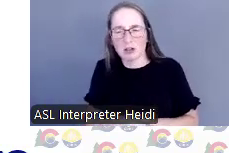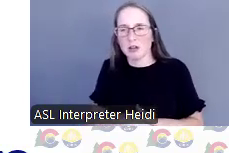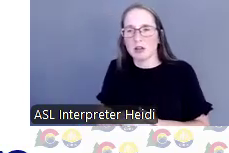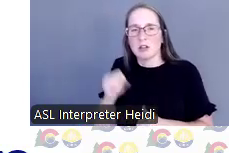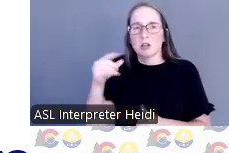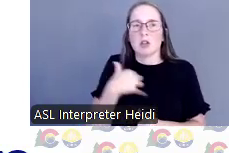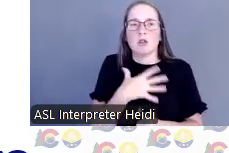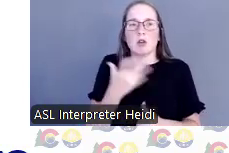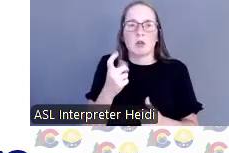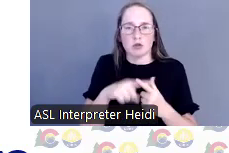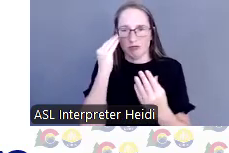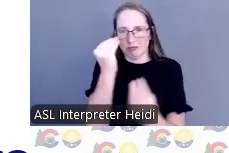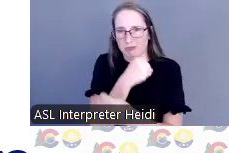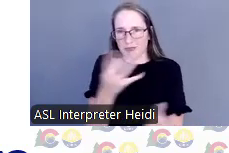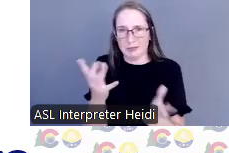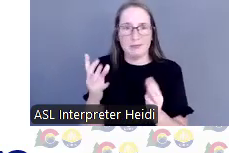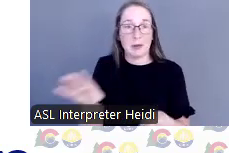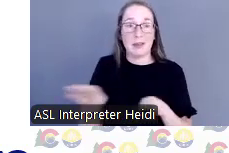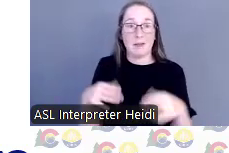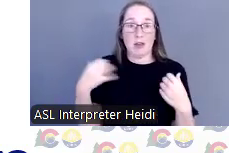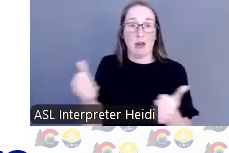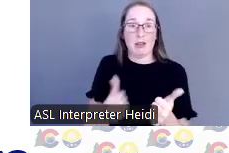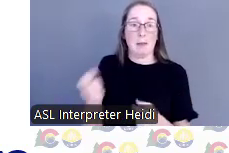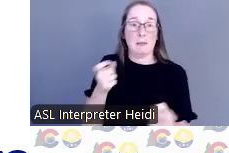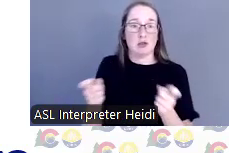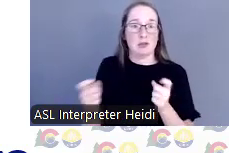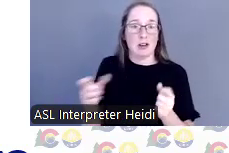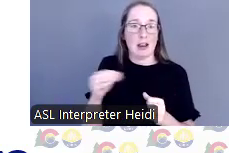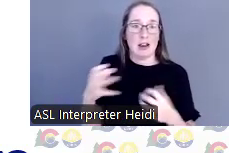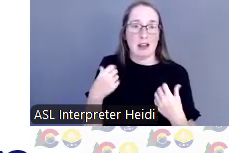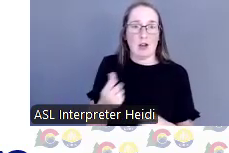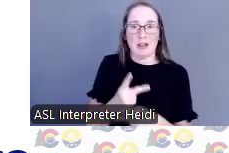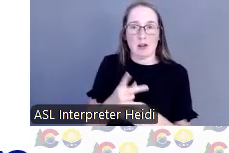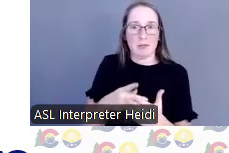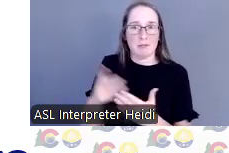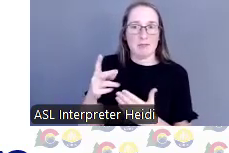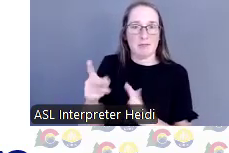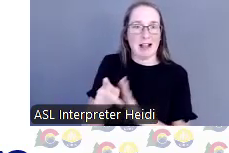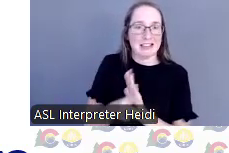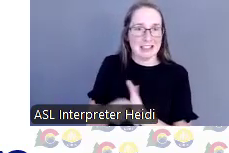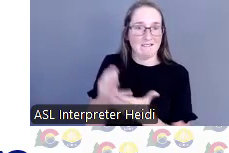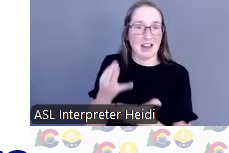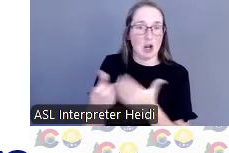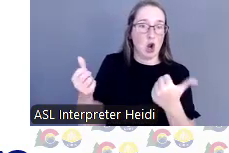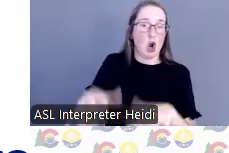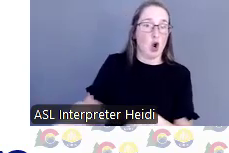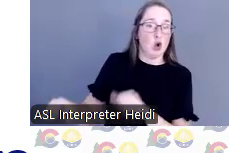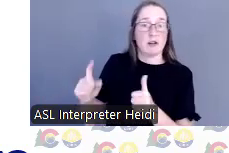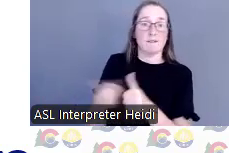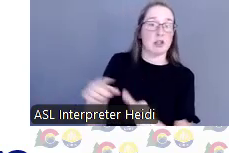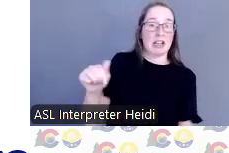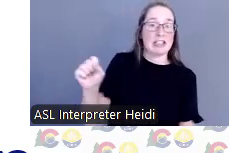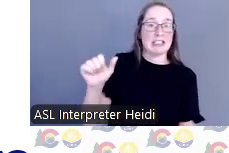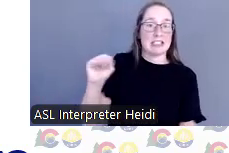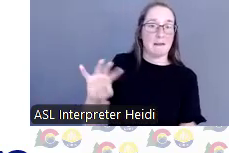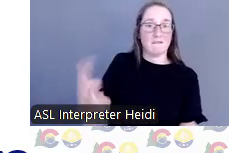We wanted to let you all know that the Behavioral Health Administration and Healthcare Policy and Finance hosted our first ACM4 specific